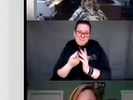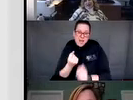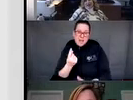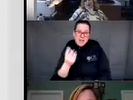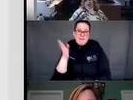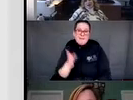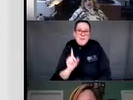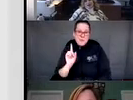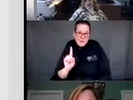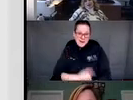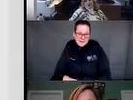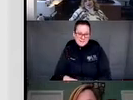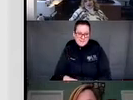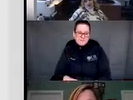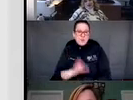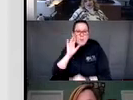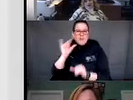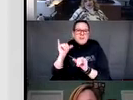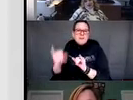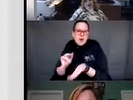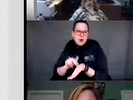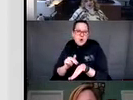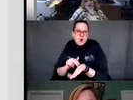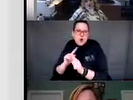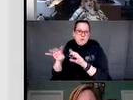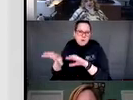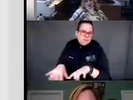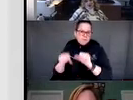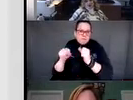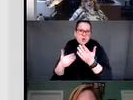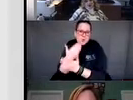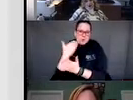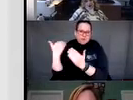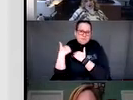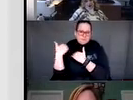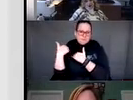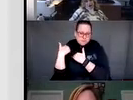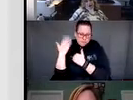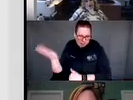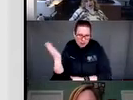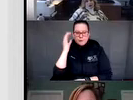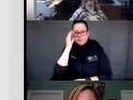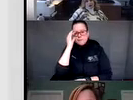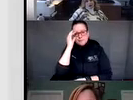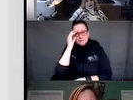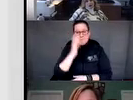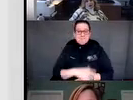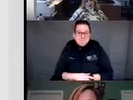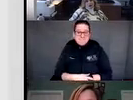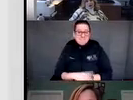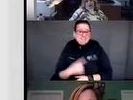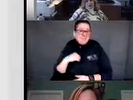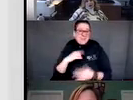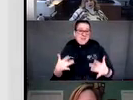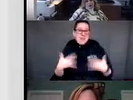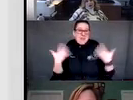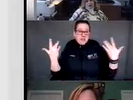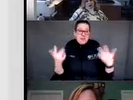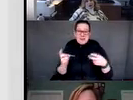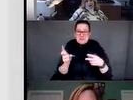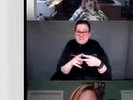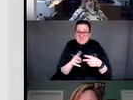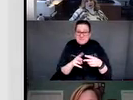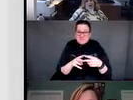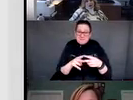11/1/20. She will remain in nursing but take on her new duties there as well. So we are thrilled to have